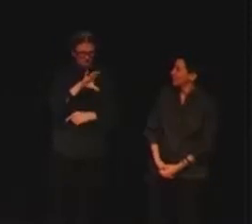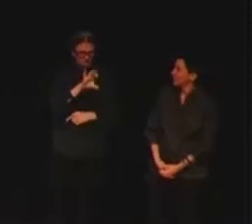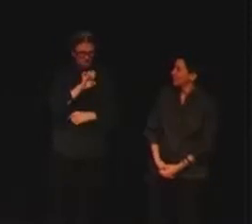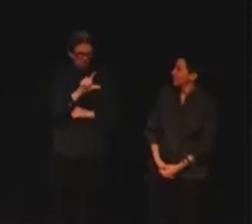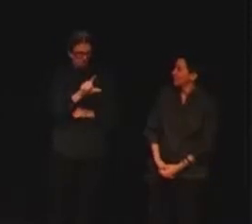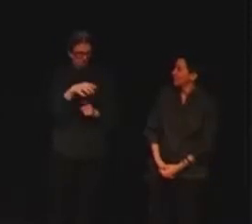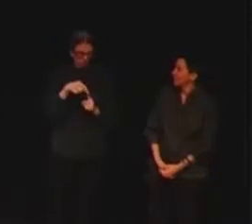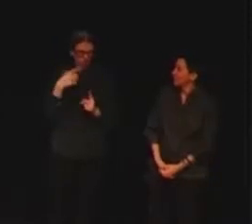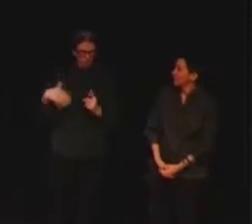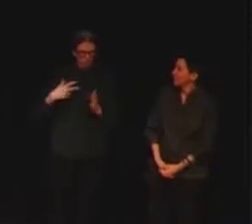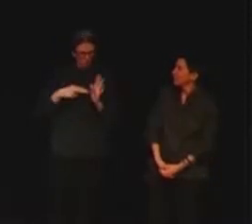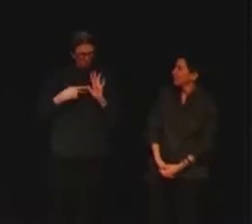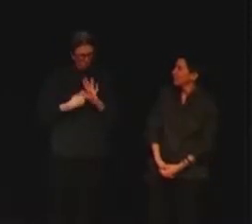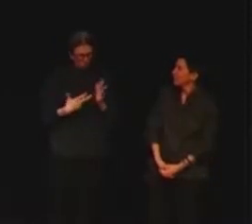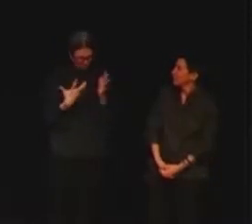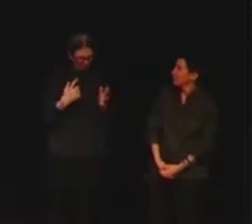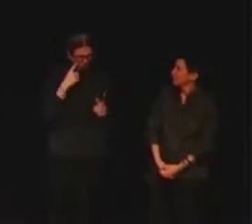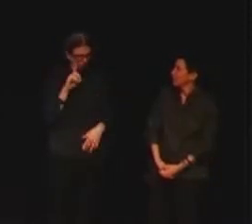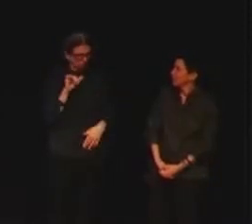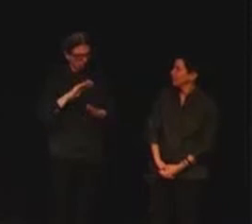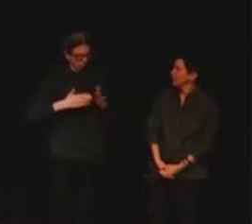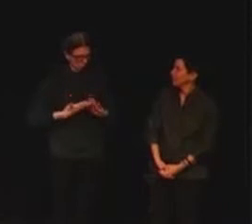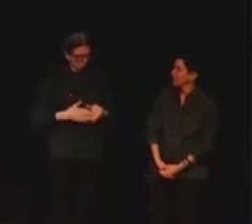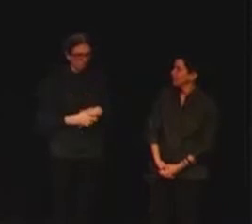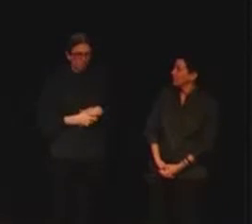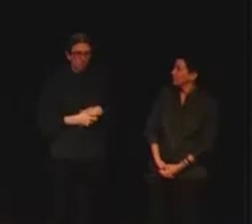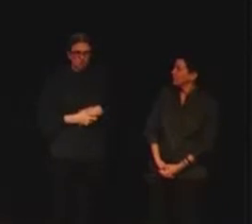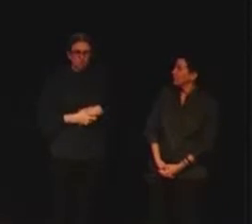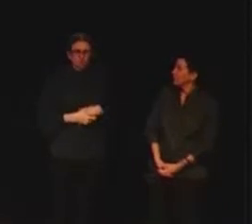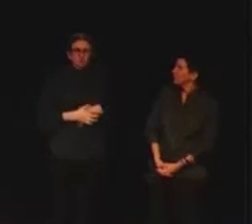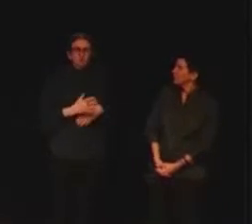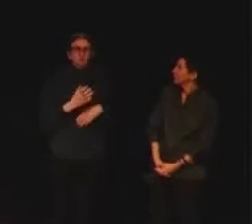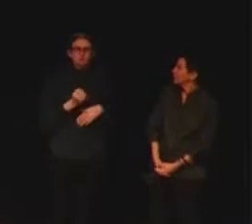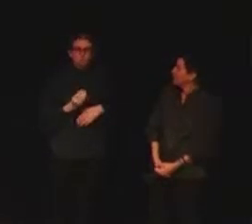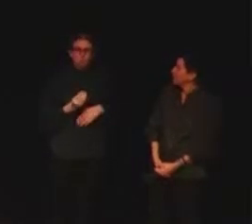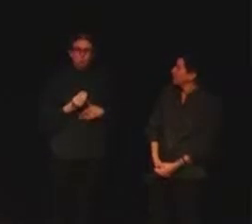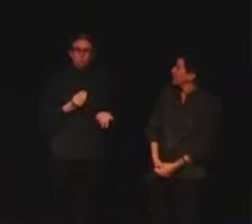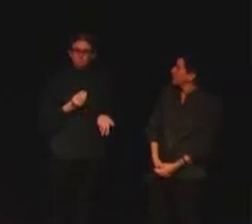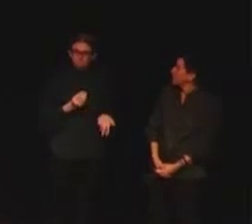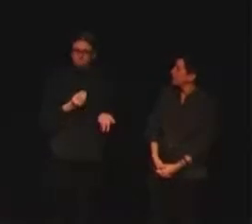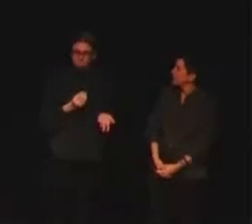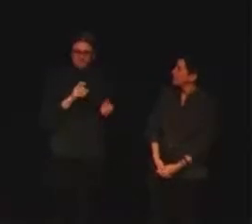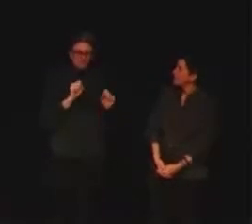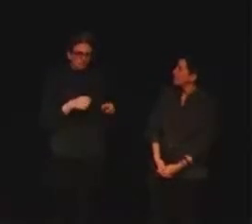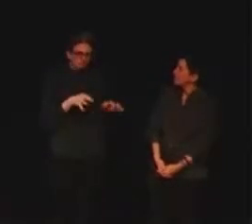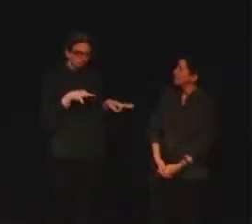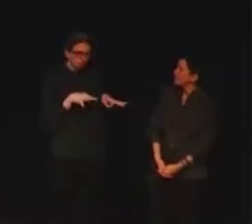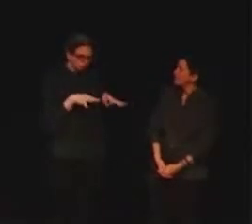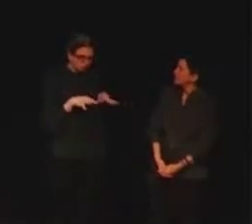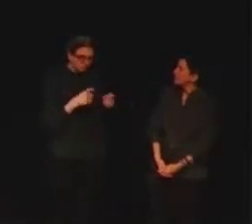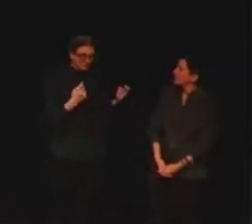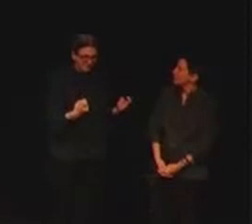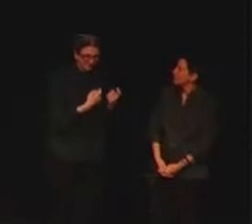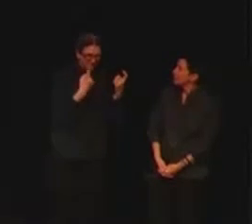general. So can you talk about what a celebration